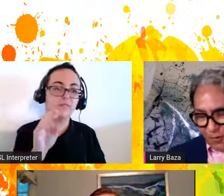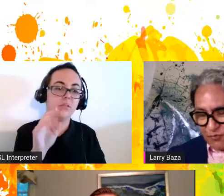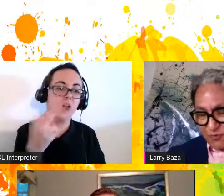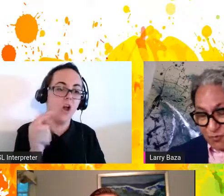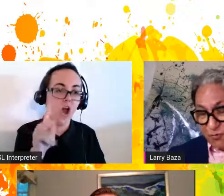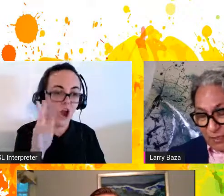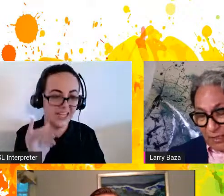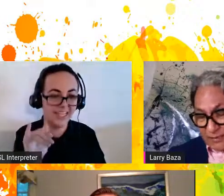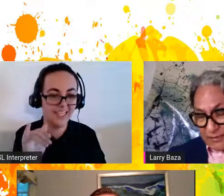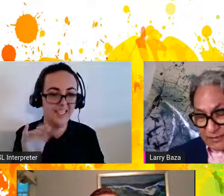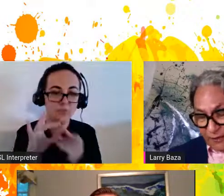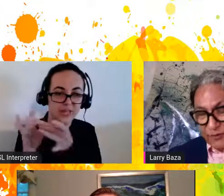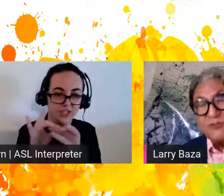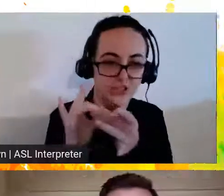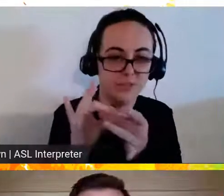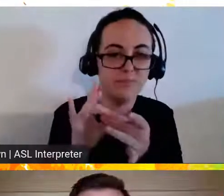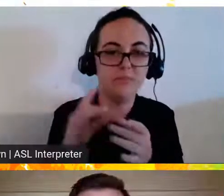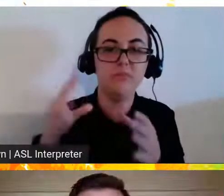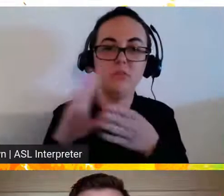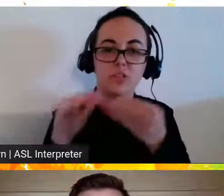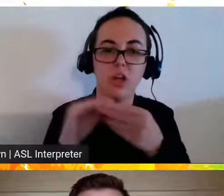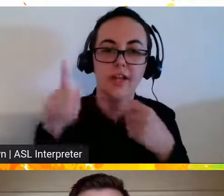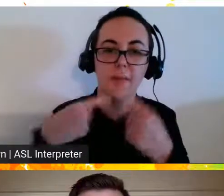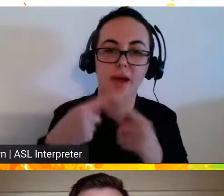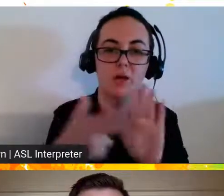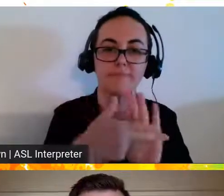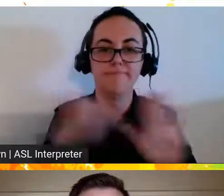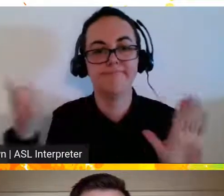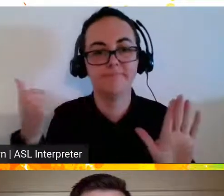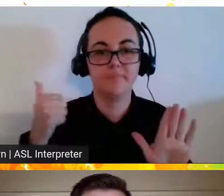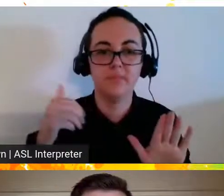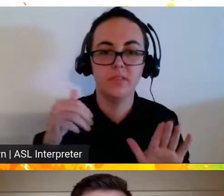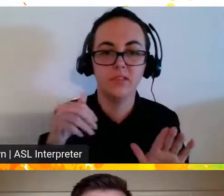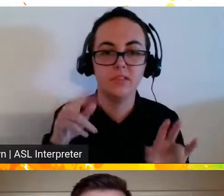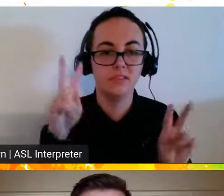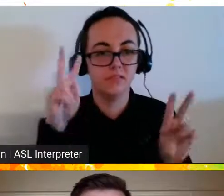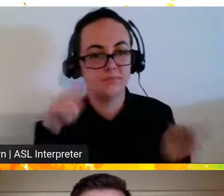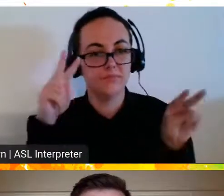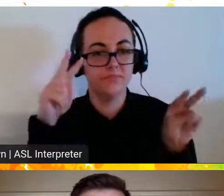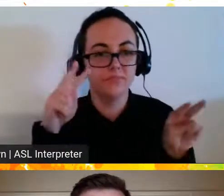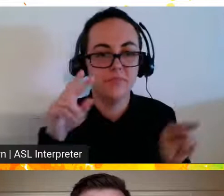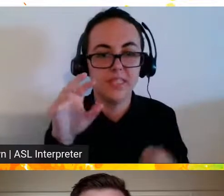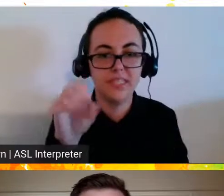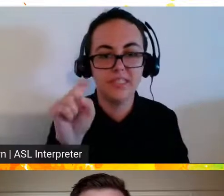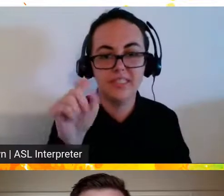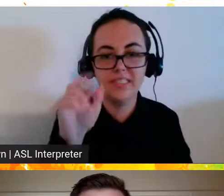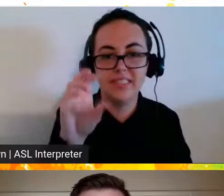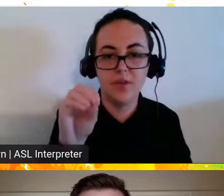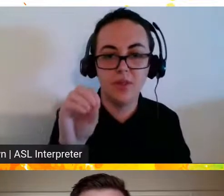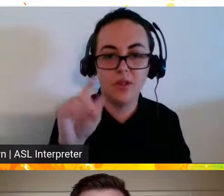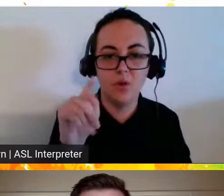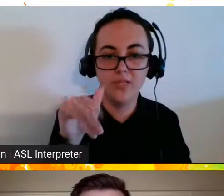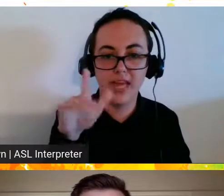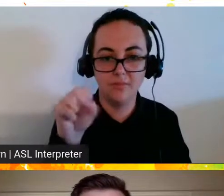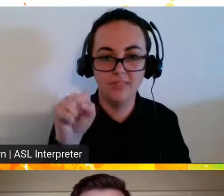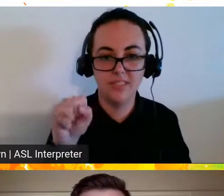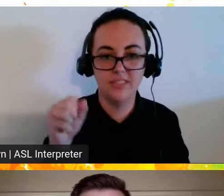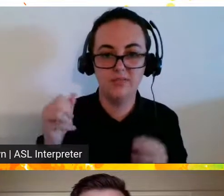and you spoke to the stereotypes that existed during that time, and